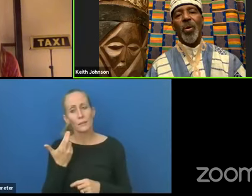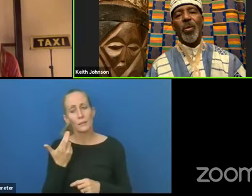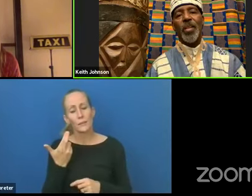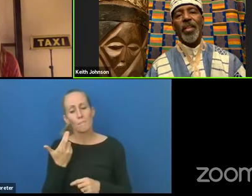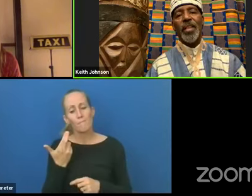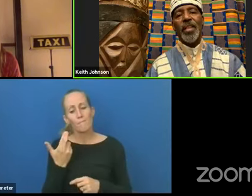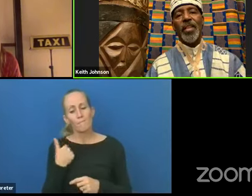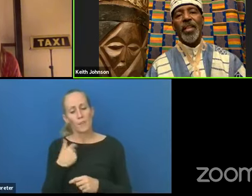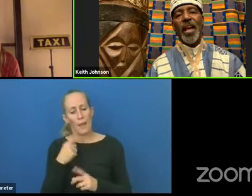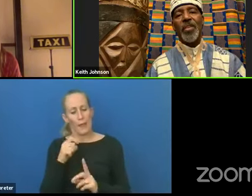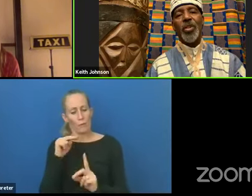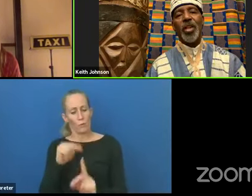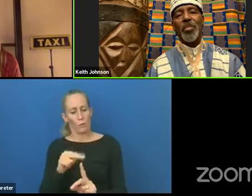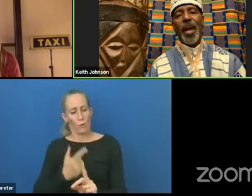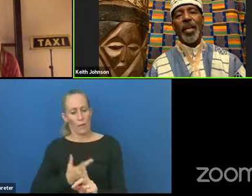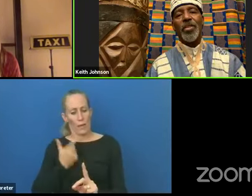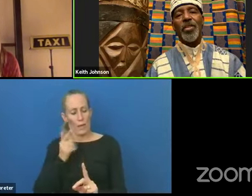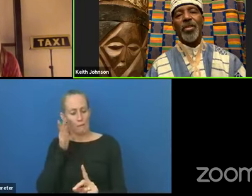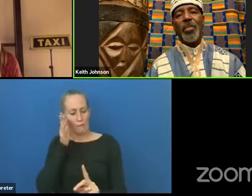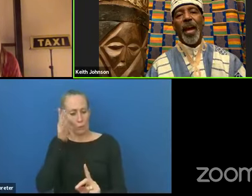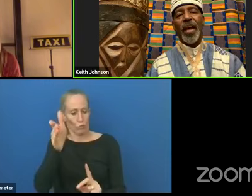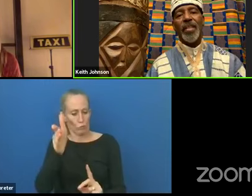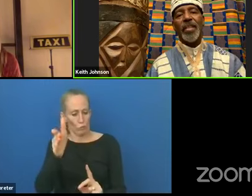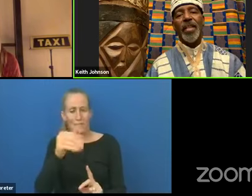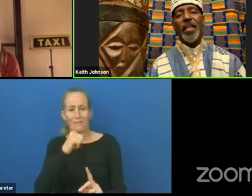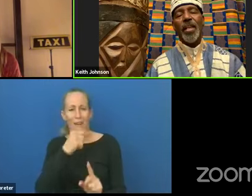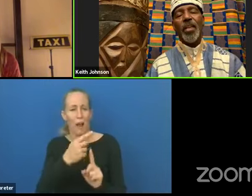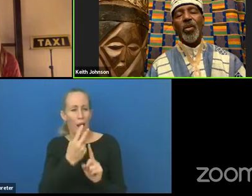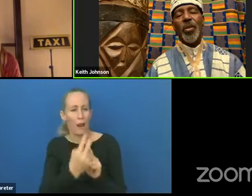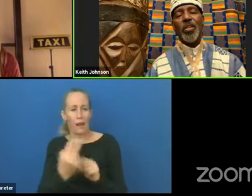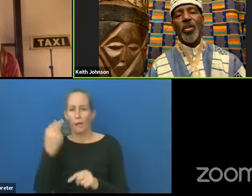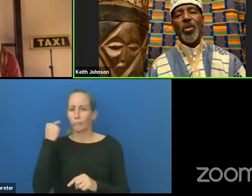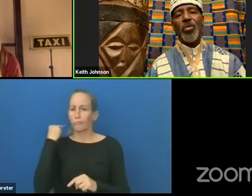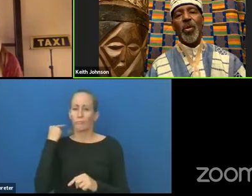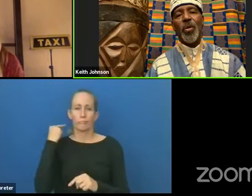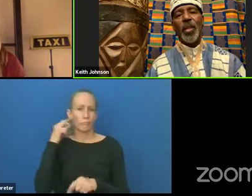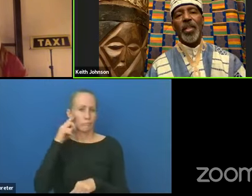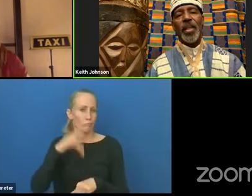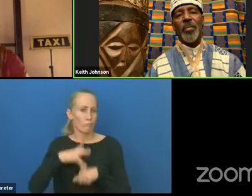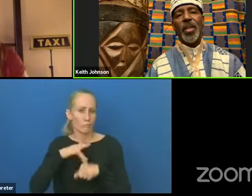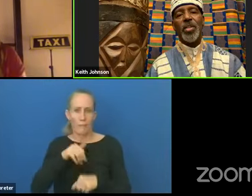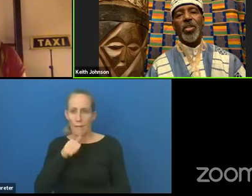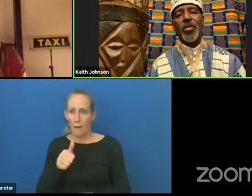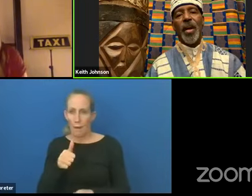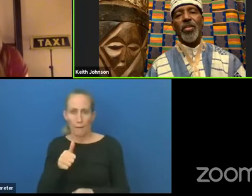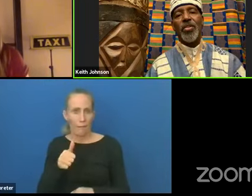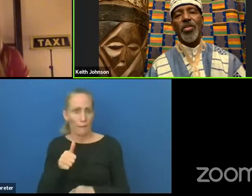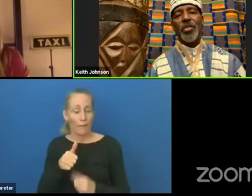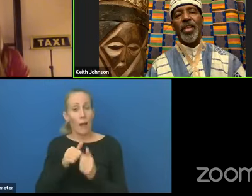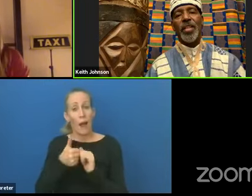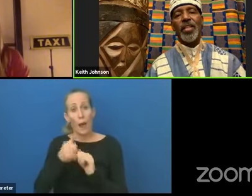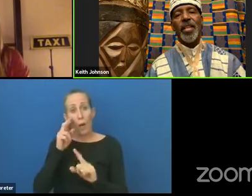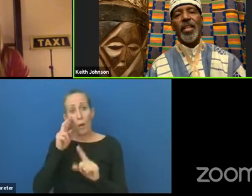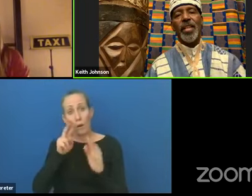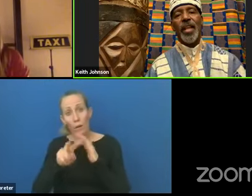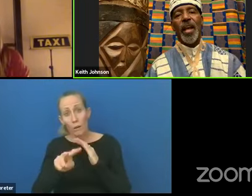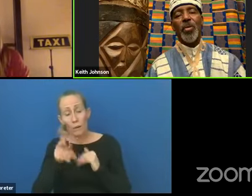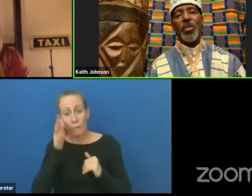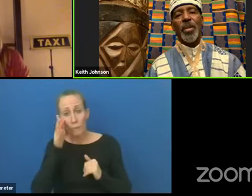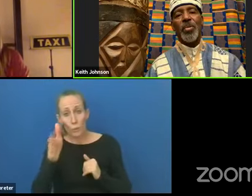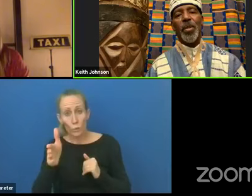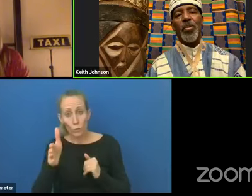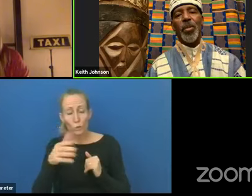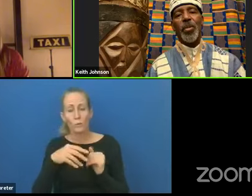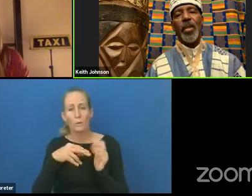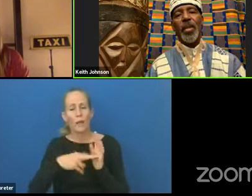going forward, not looking back into the past. In order to go forward, that means you have to do things that